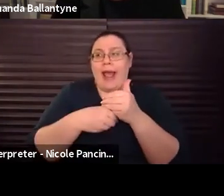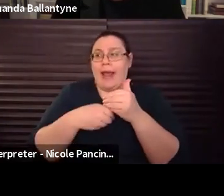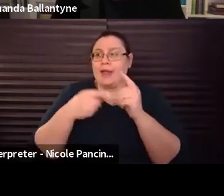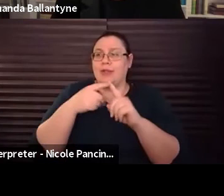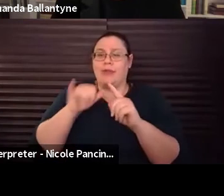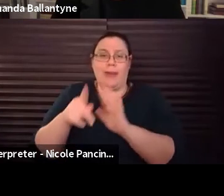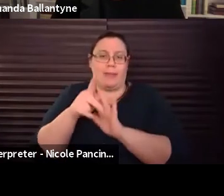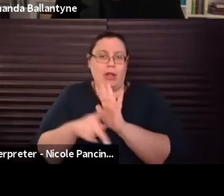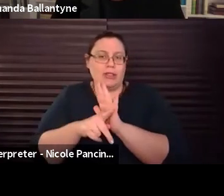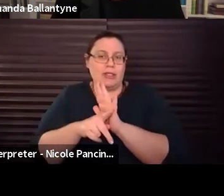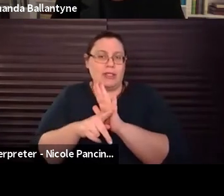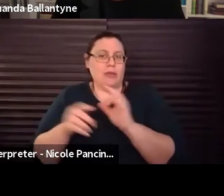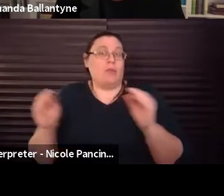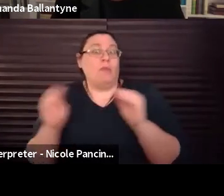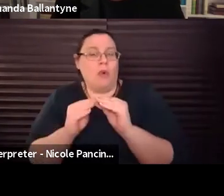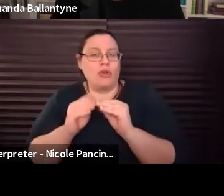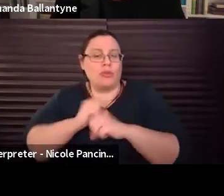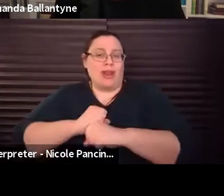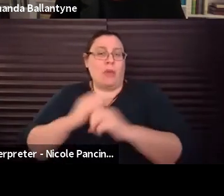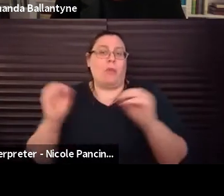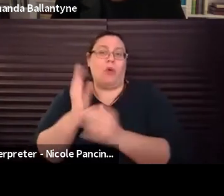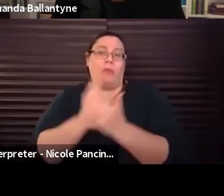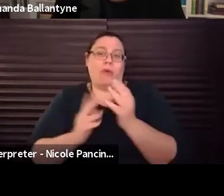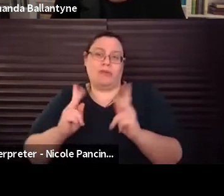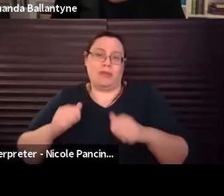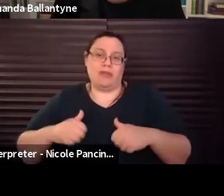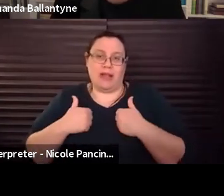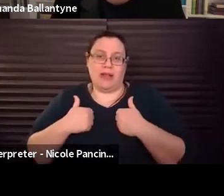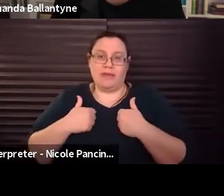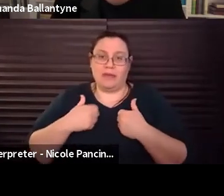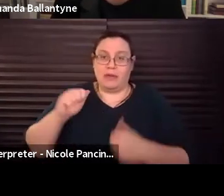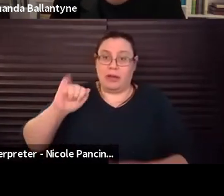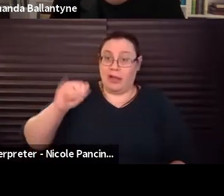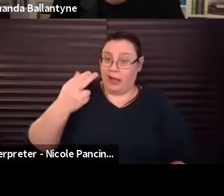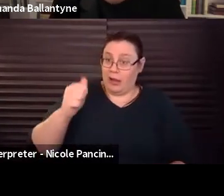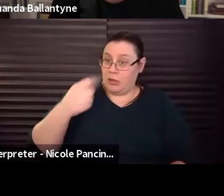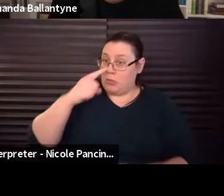policies further to protect more aspects of people's lives? Aiha, do you want to kick us off?